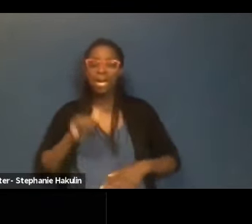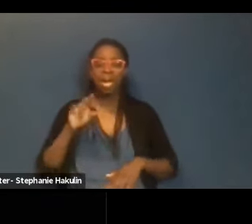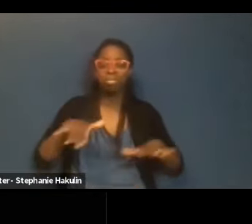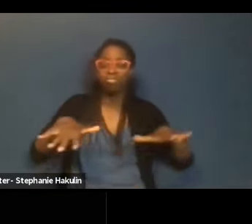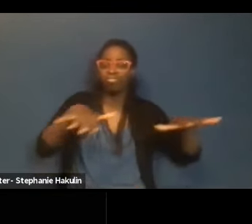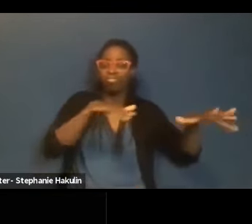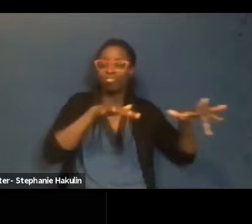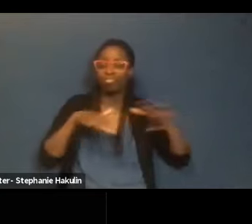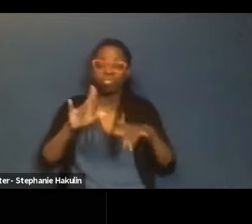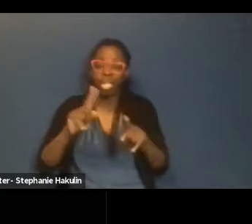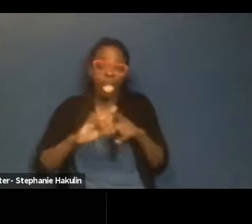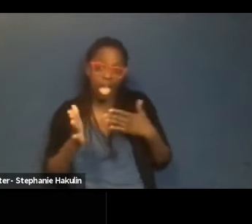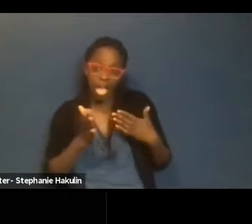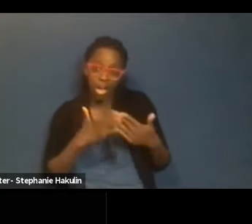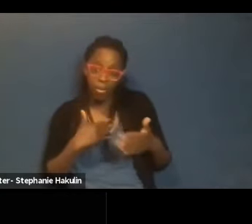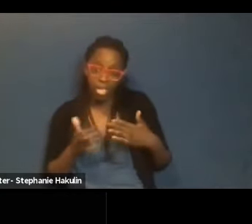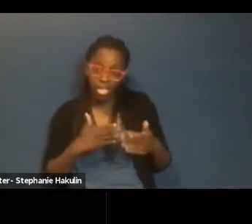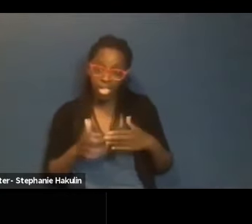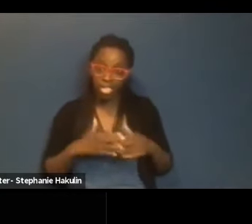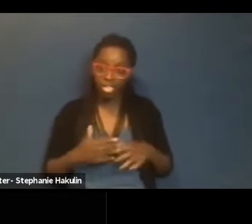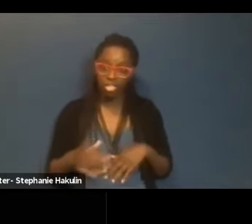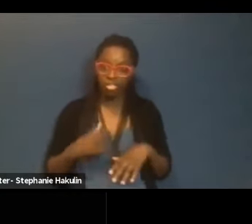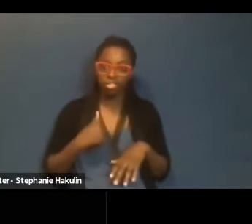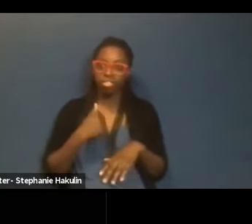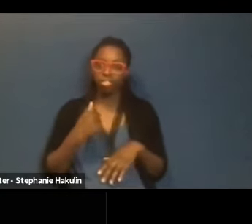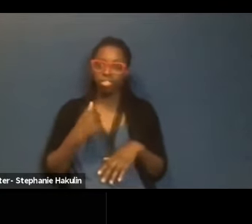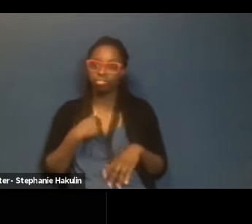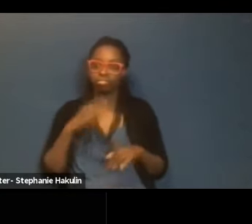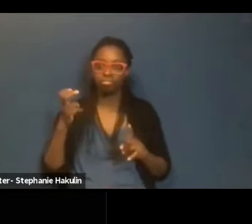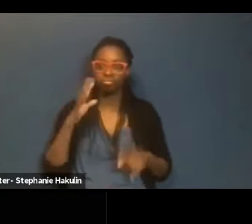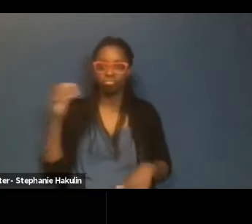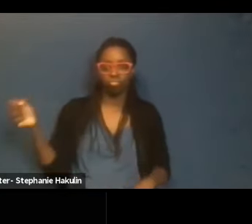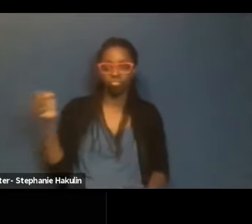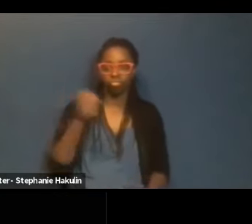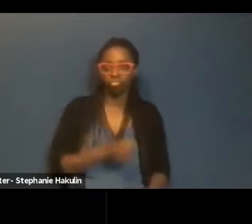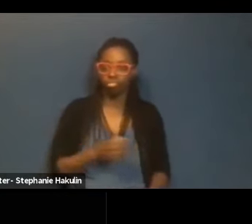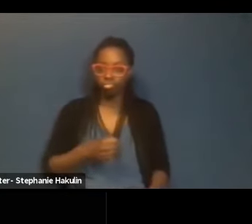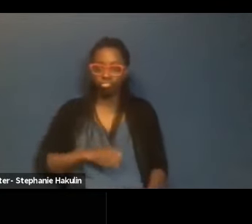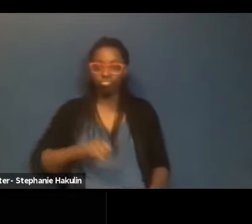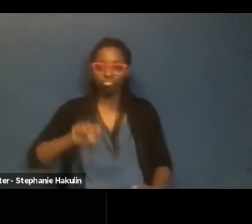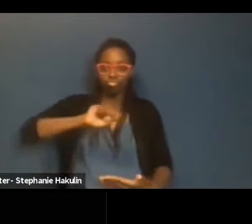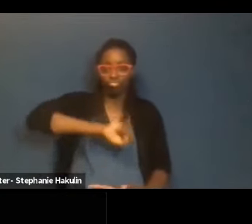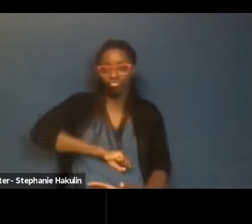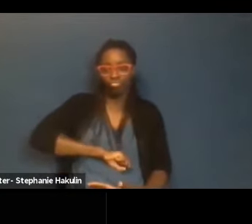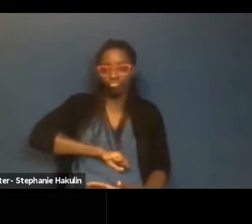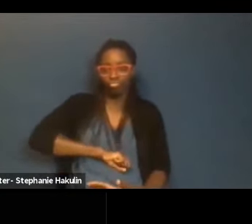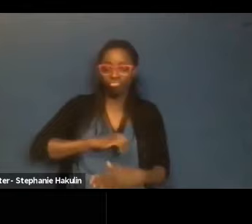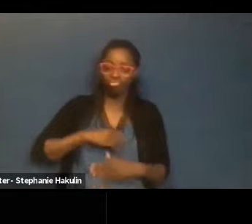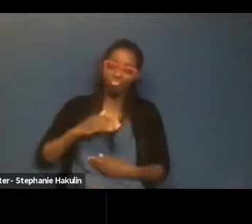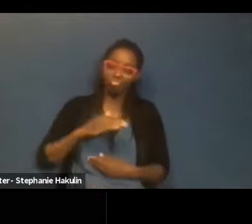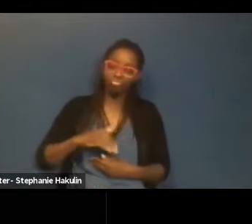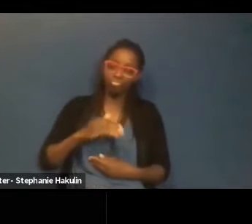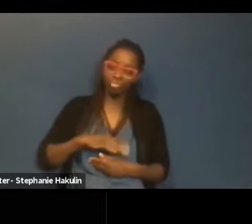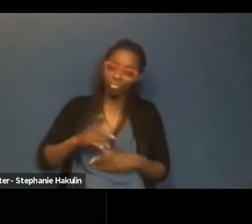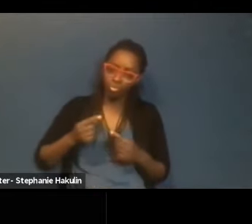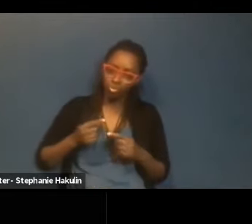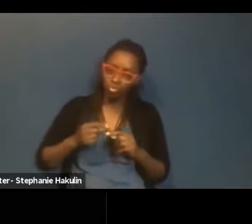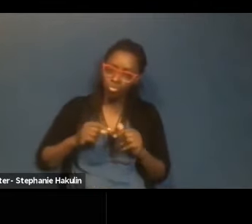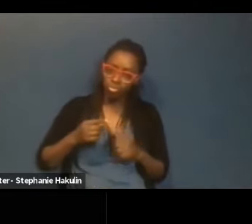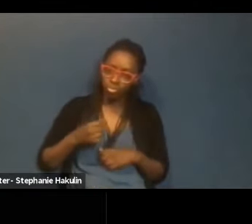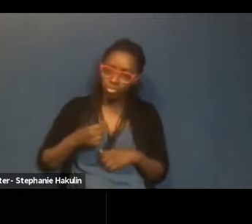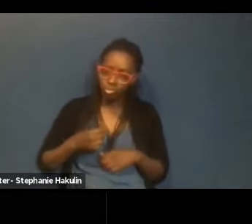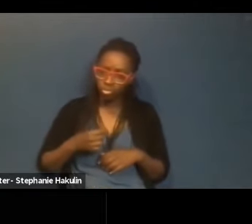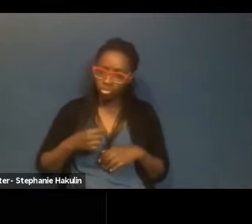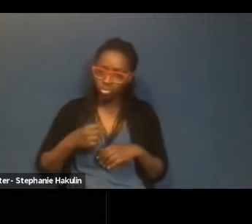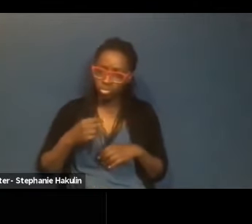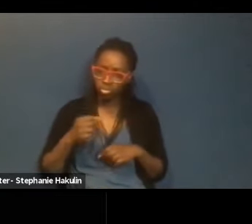my stomach like a promise to laugh. Tell me how my growth can be so wrong, how me loving the savory last